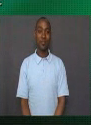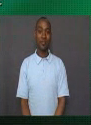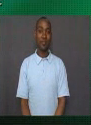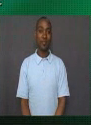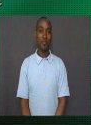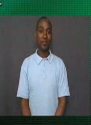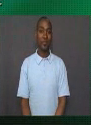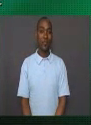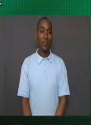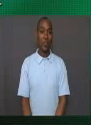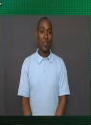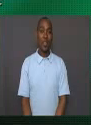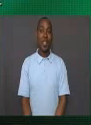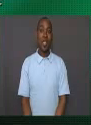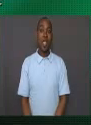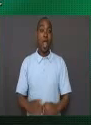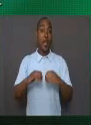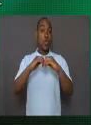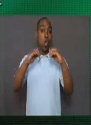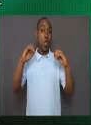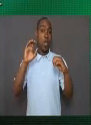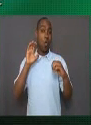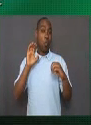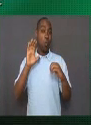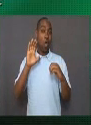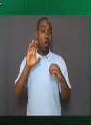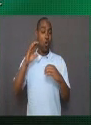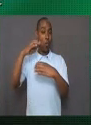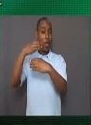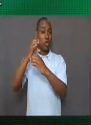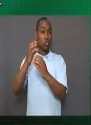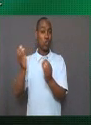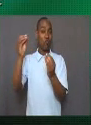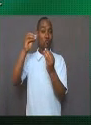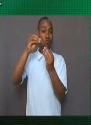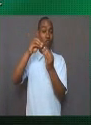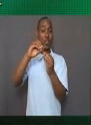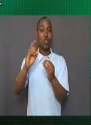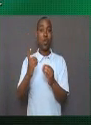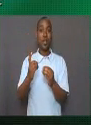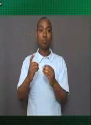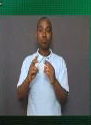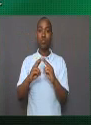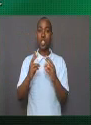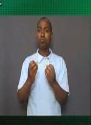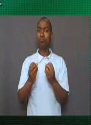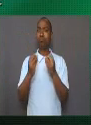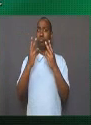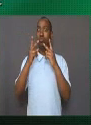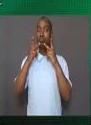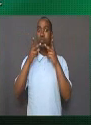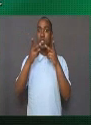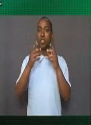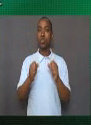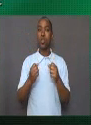The greater the resolving power of a microscope, the more detail that can be